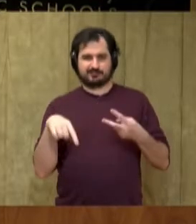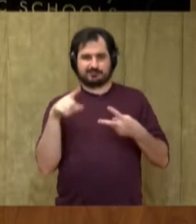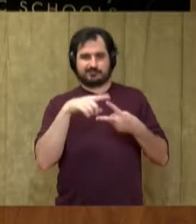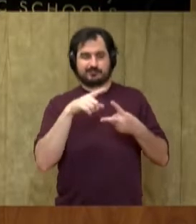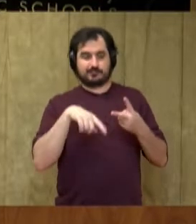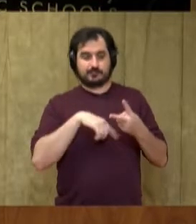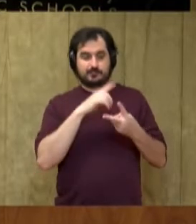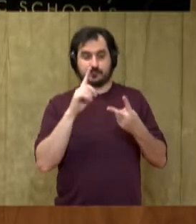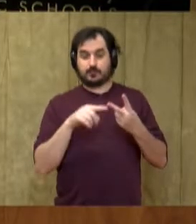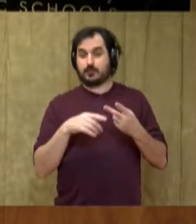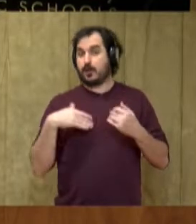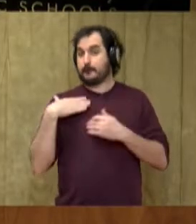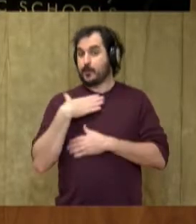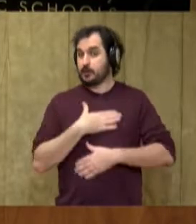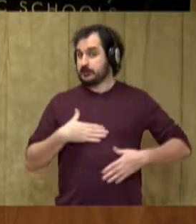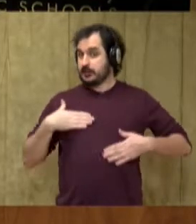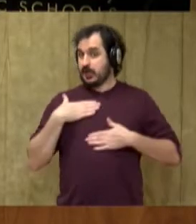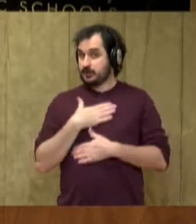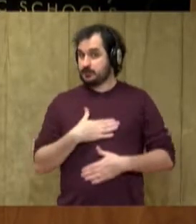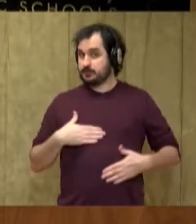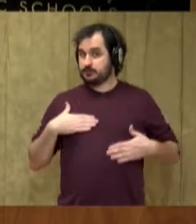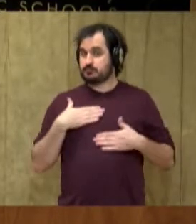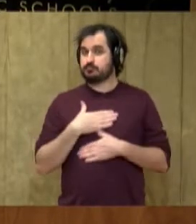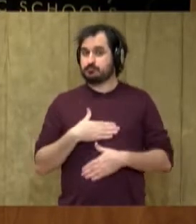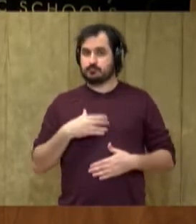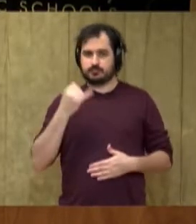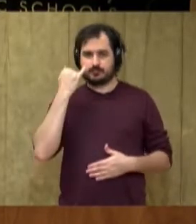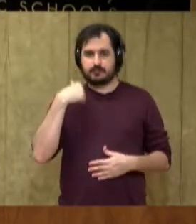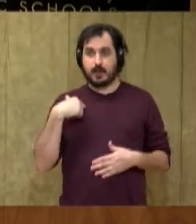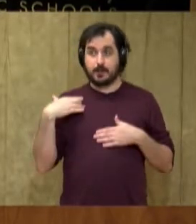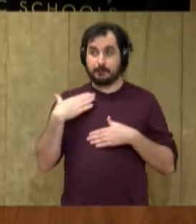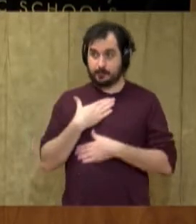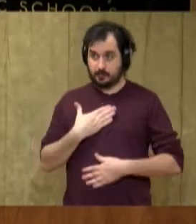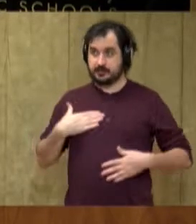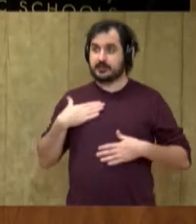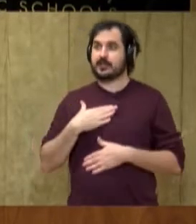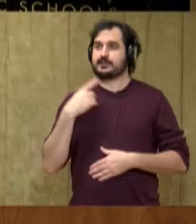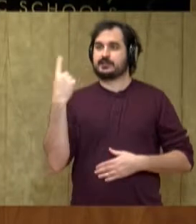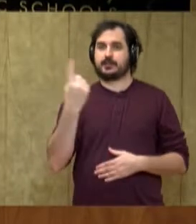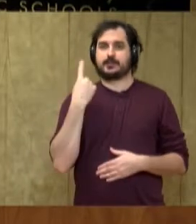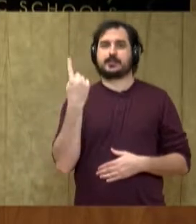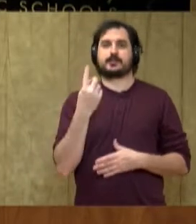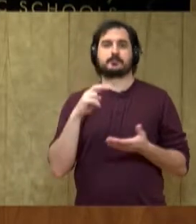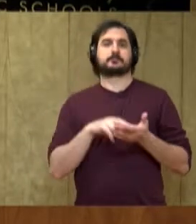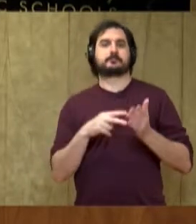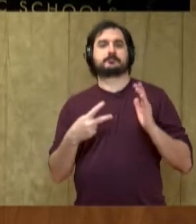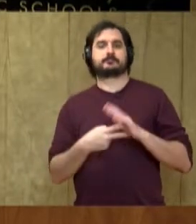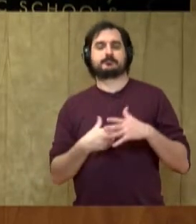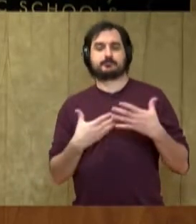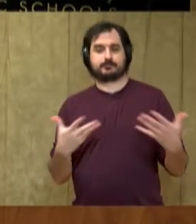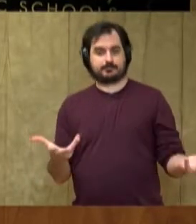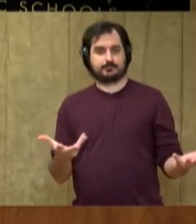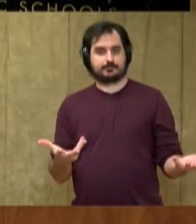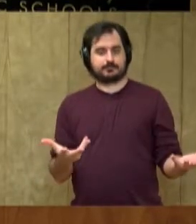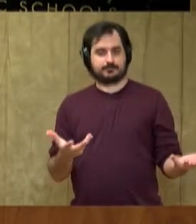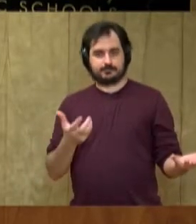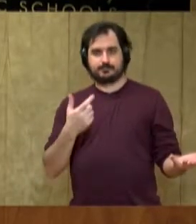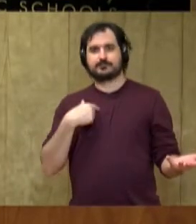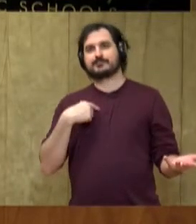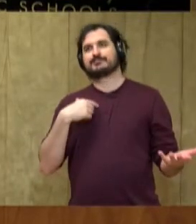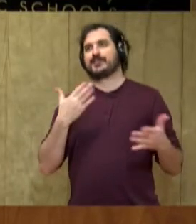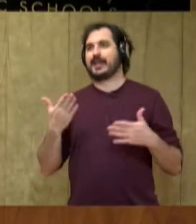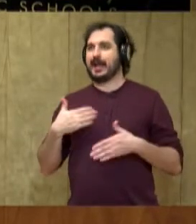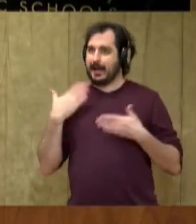appreciation? What do we know about appreciation? If I appreciate something, yes, I am pleased with it. I